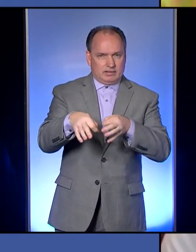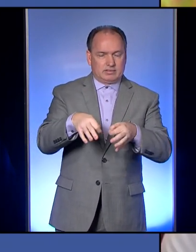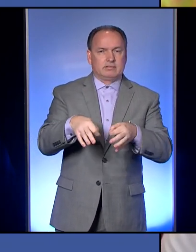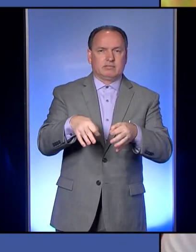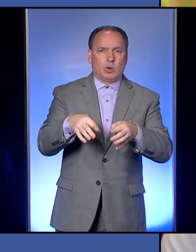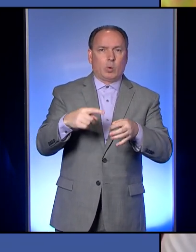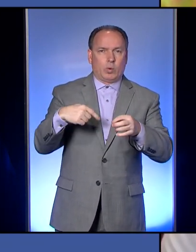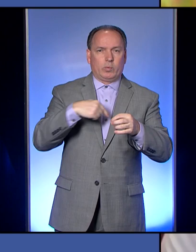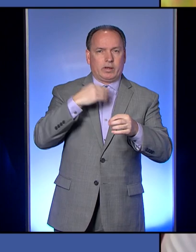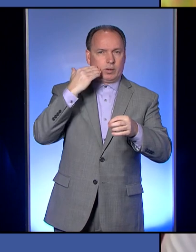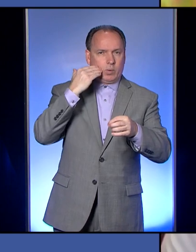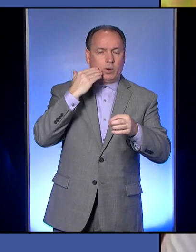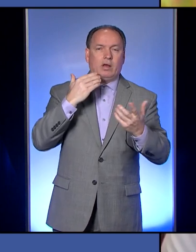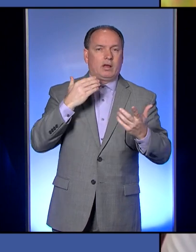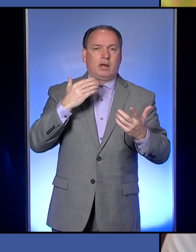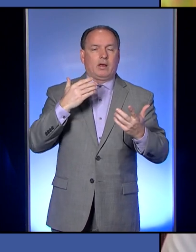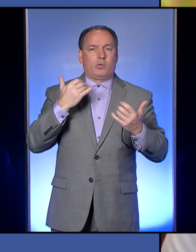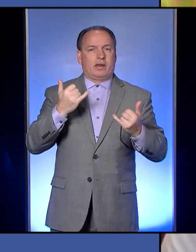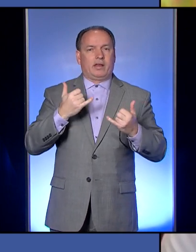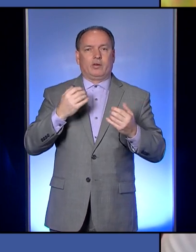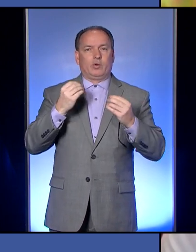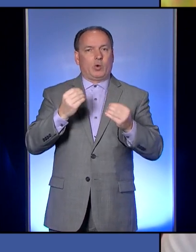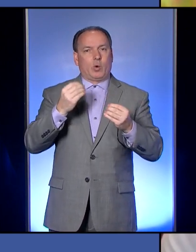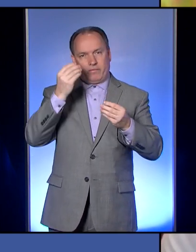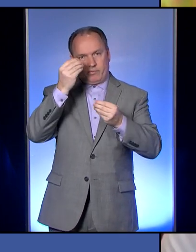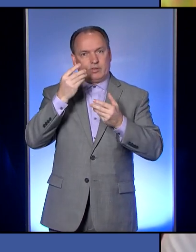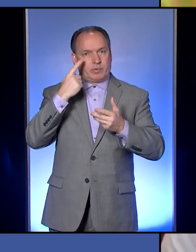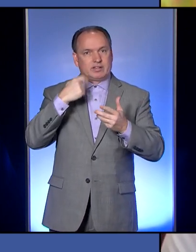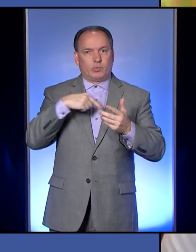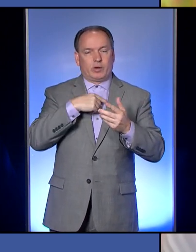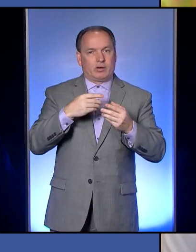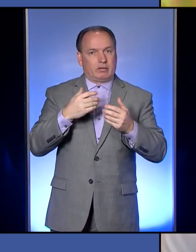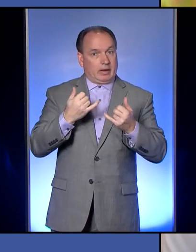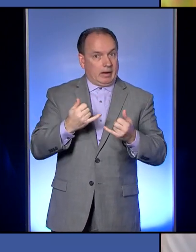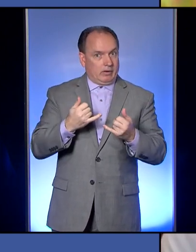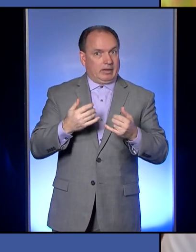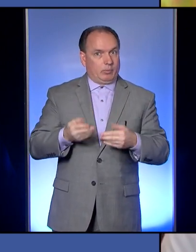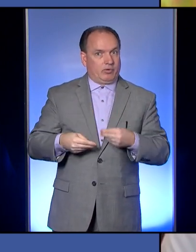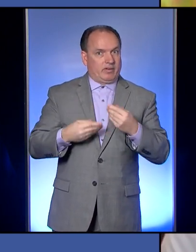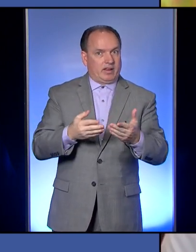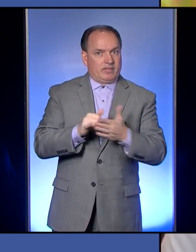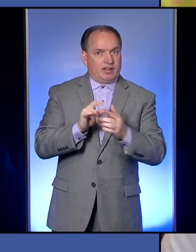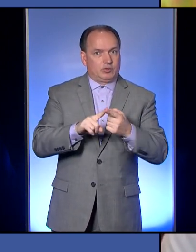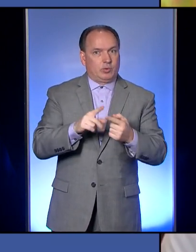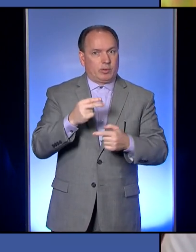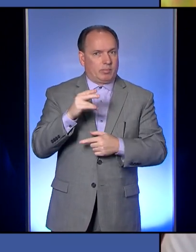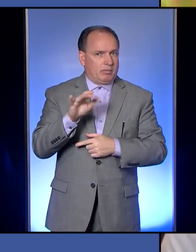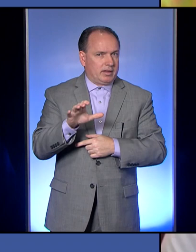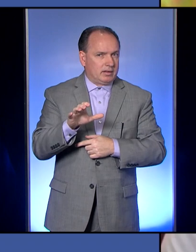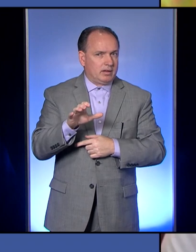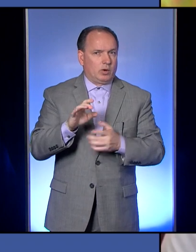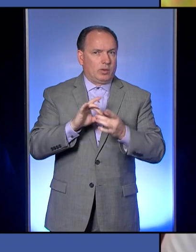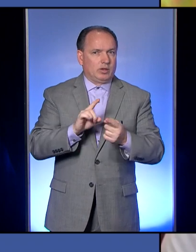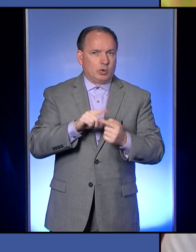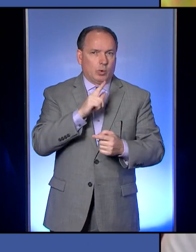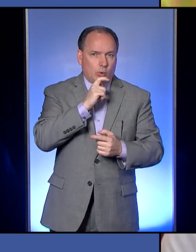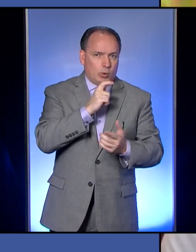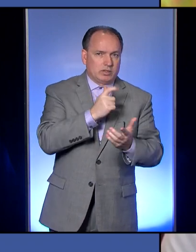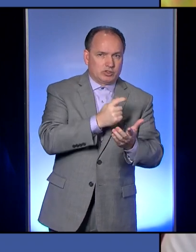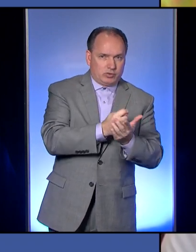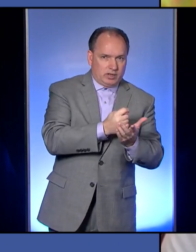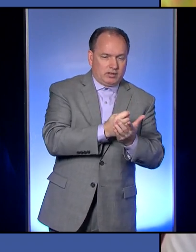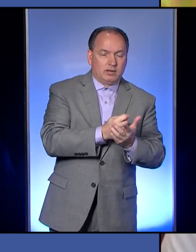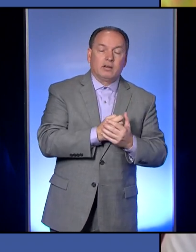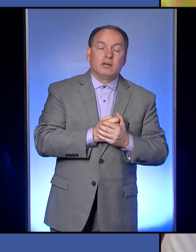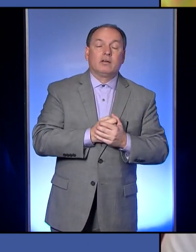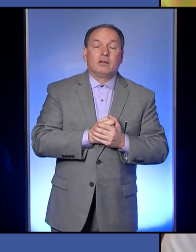have that information if we're currently providing that to the public in terms of who's being treated.